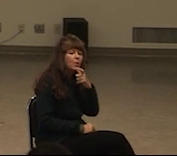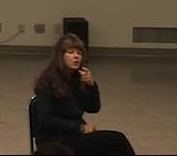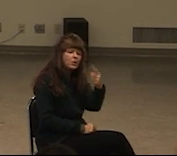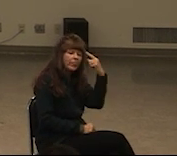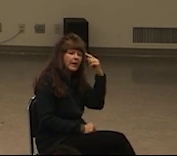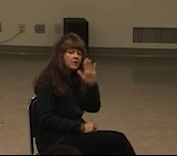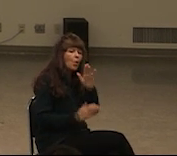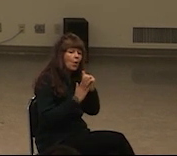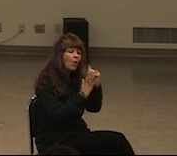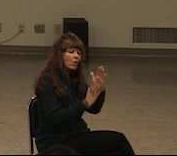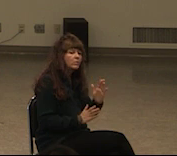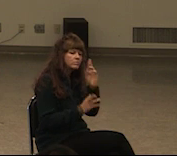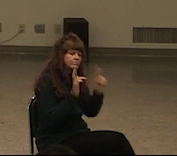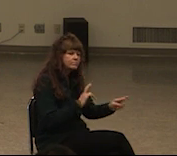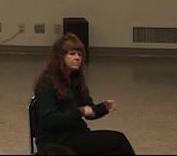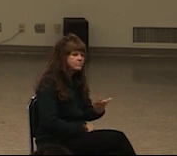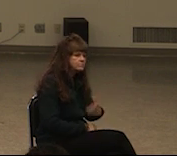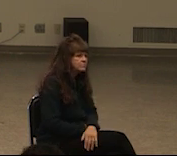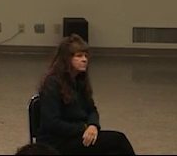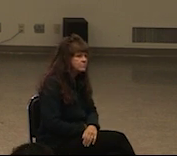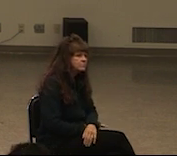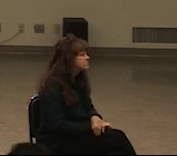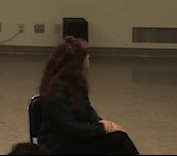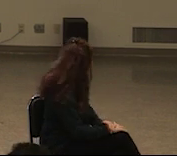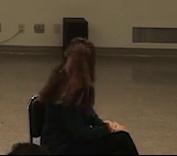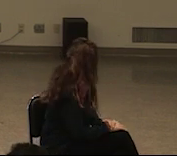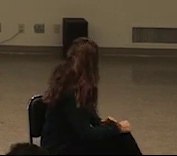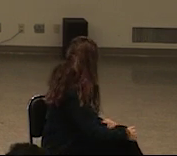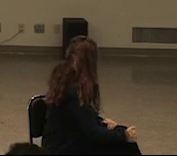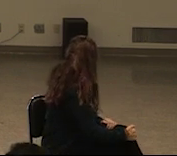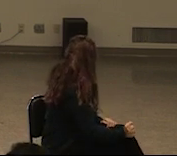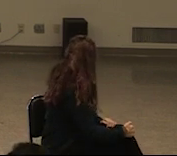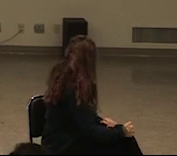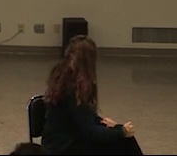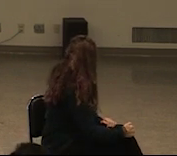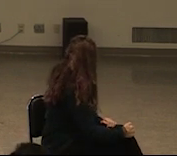Okay. Have Ellen, Harvey Milk.